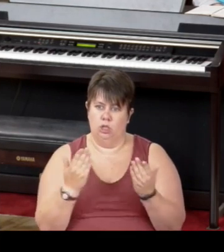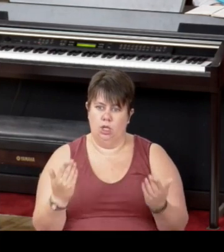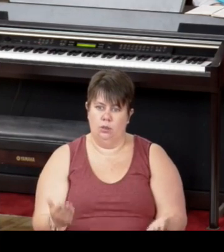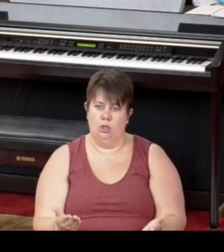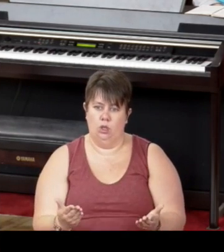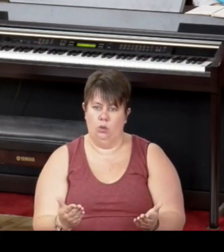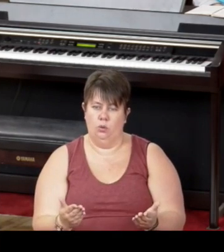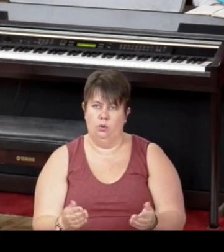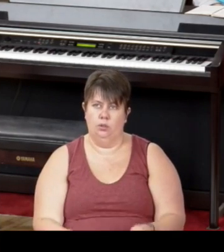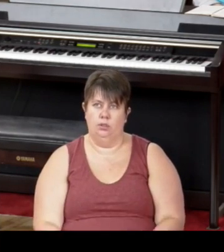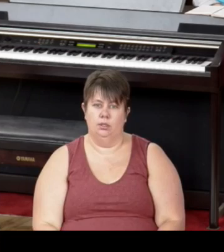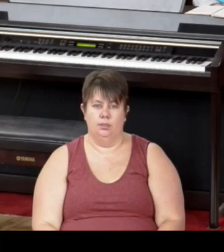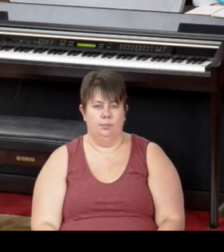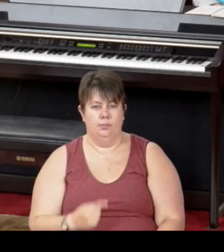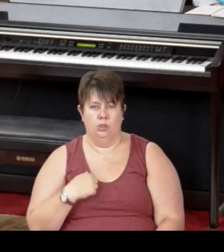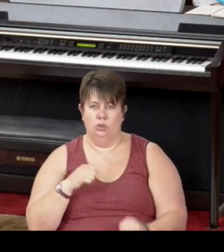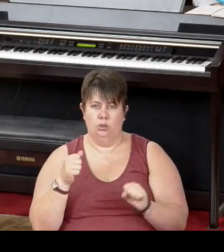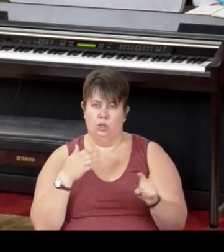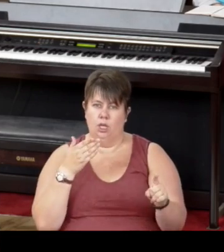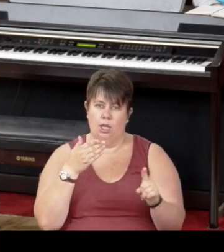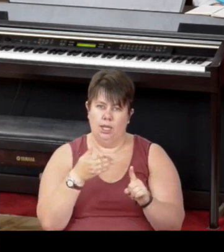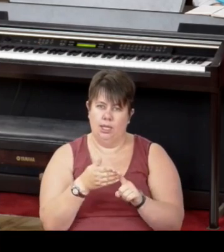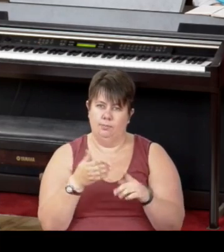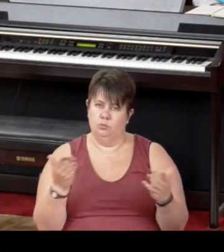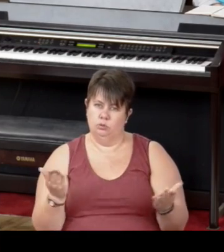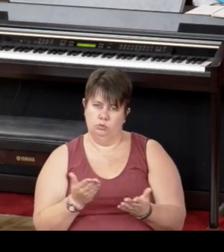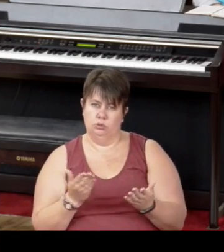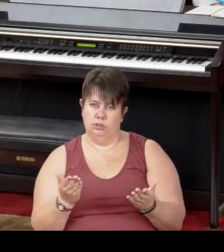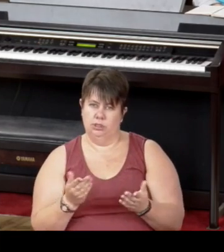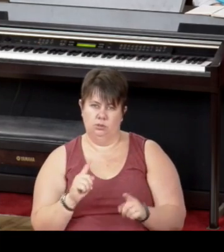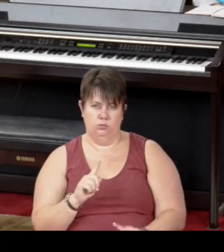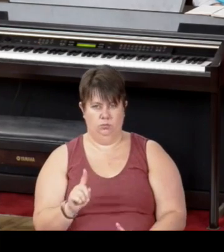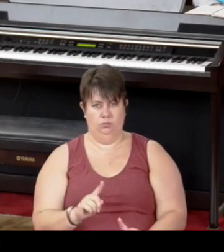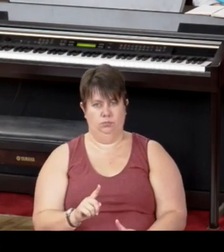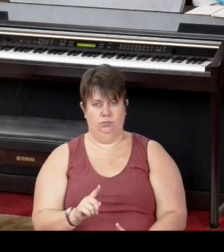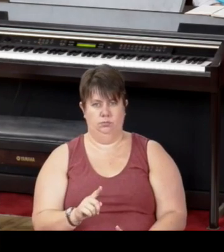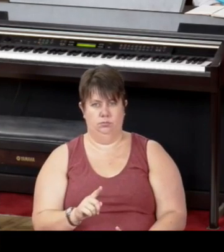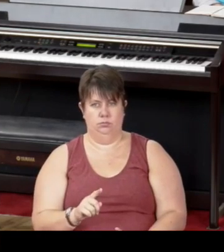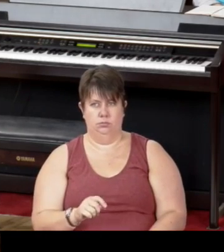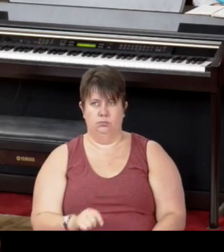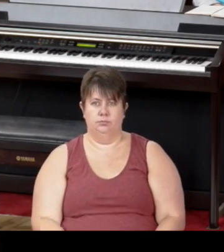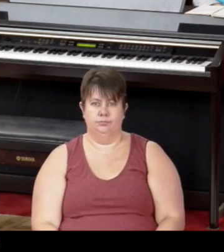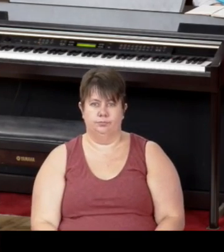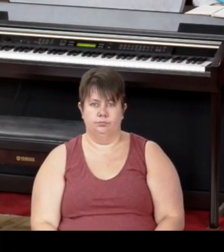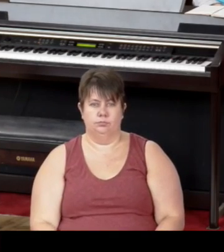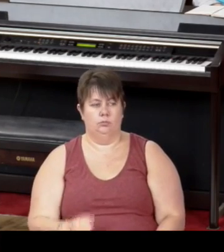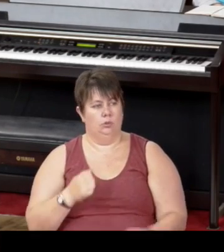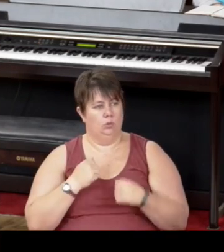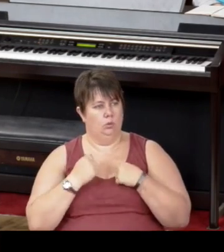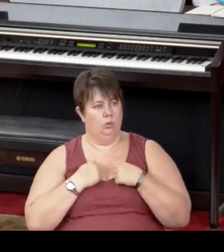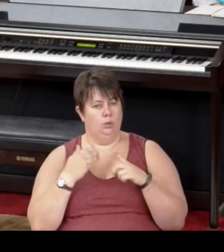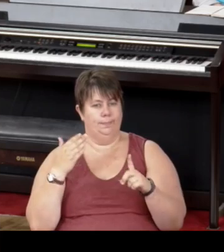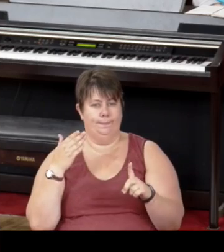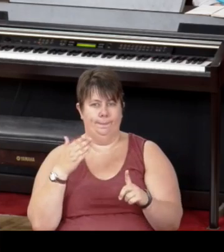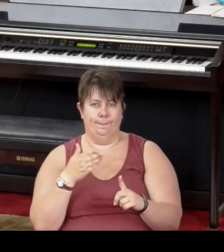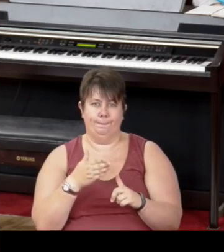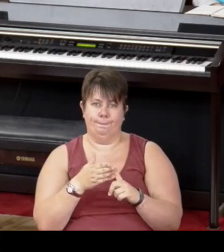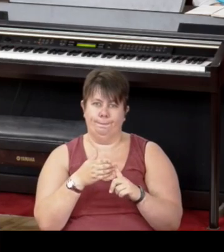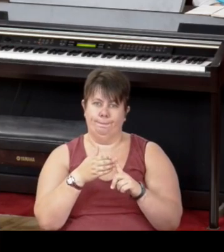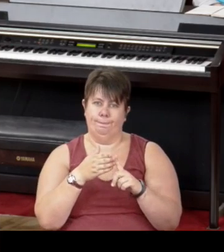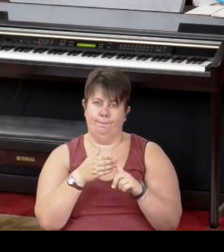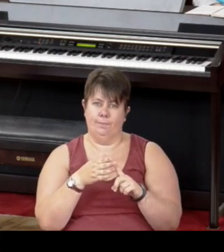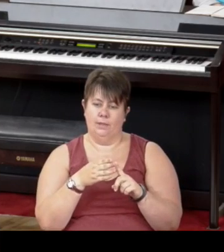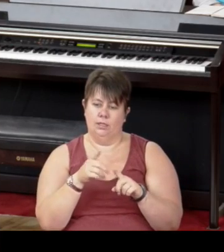But that's not our purpose this morning. Our purpose is, as part of the wider Essential Jesus series, to